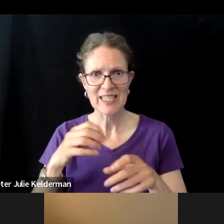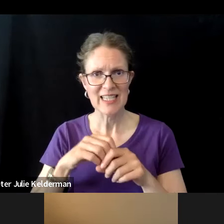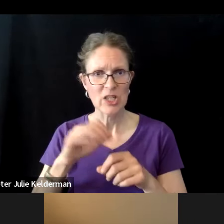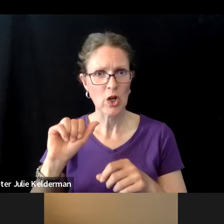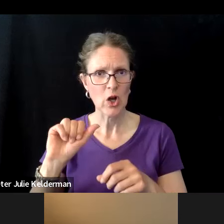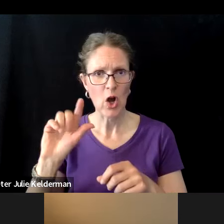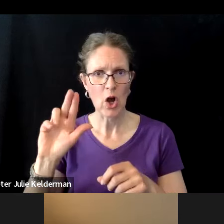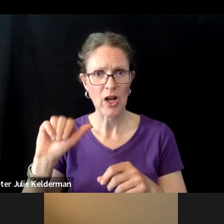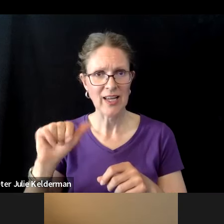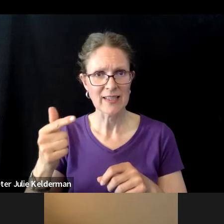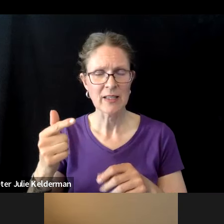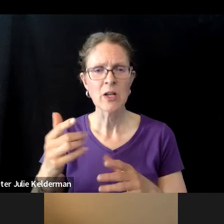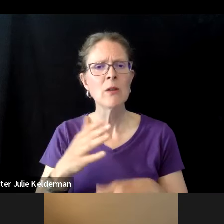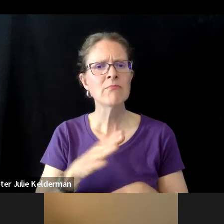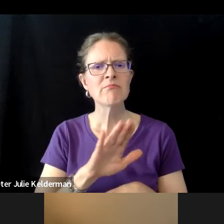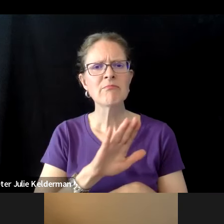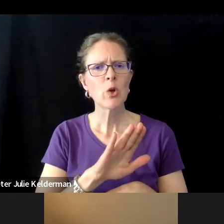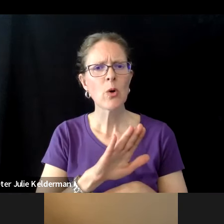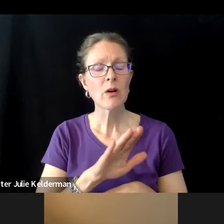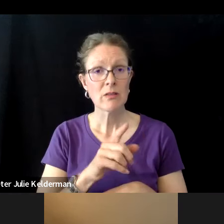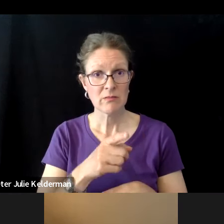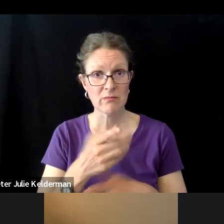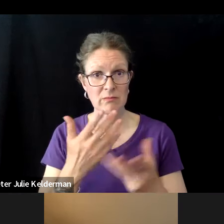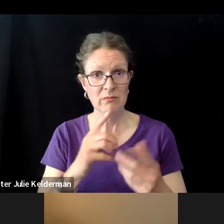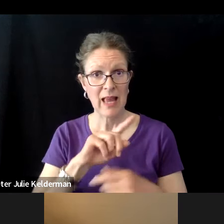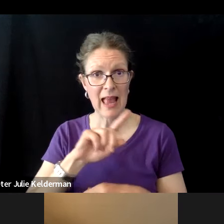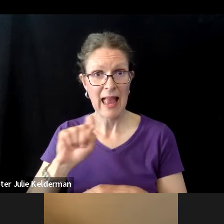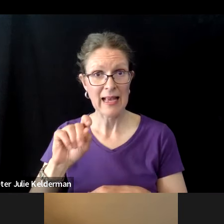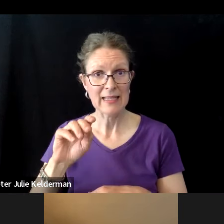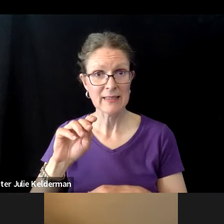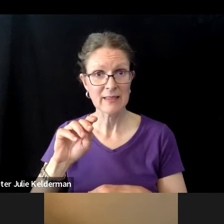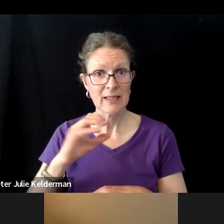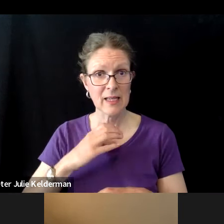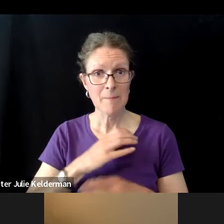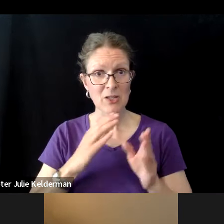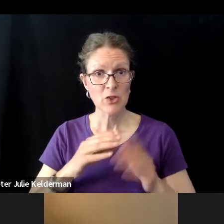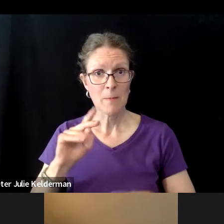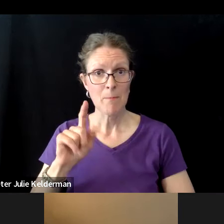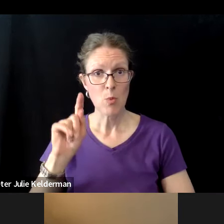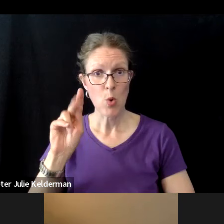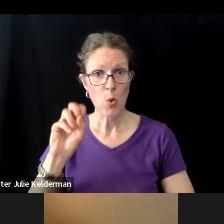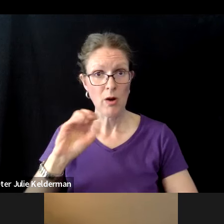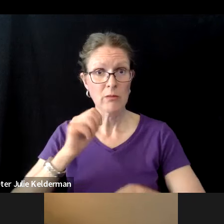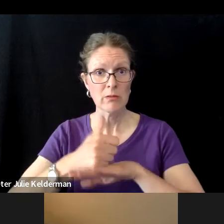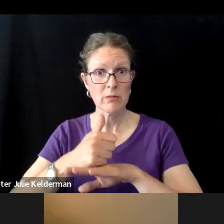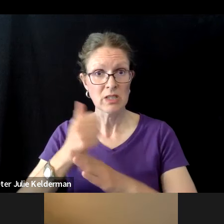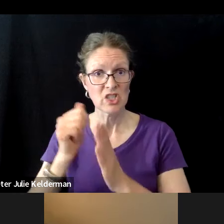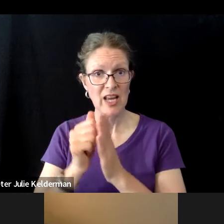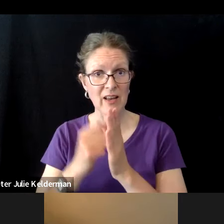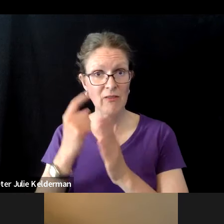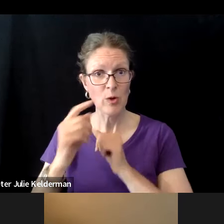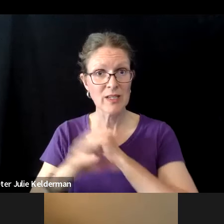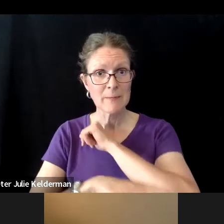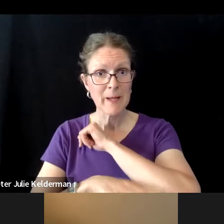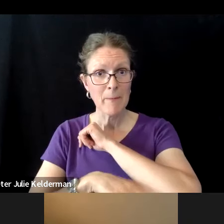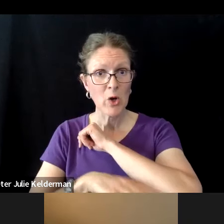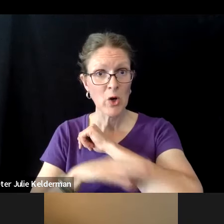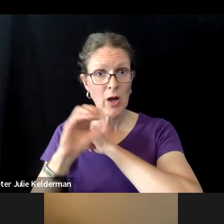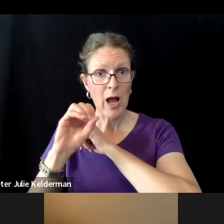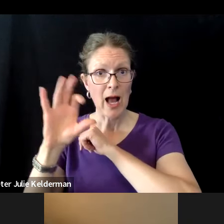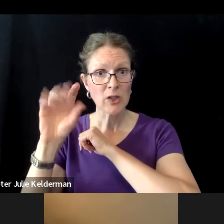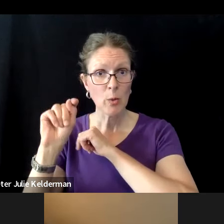what is your, have you asked Commissioner Moore to get on the agenda for like the September meeting, the October meeting?